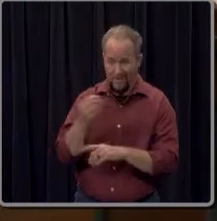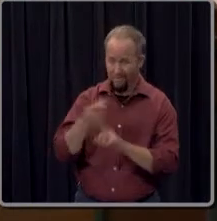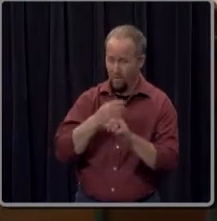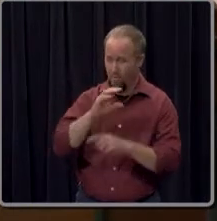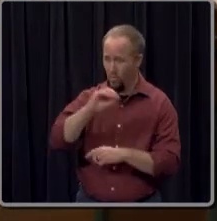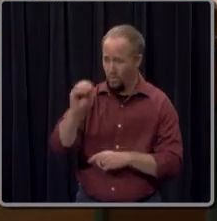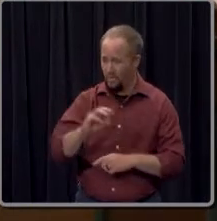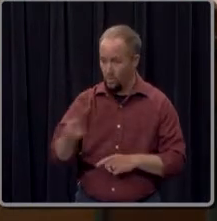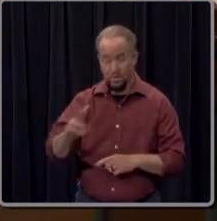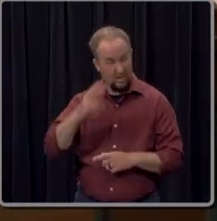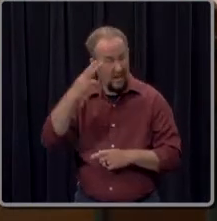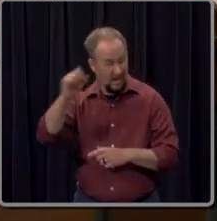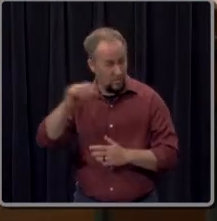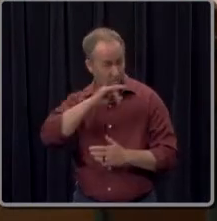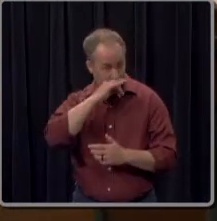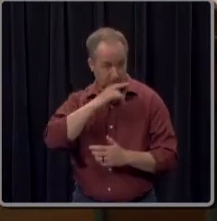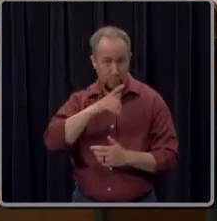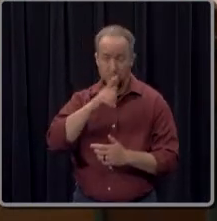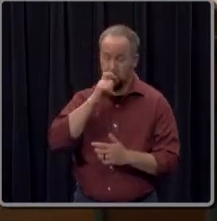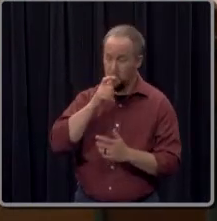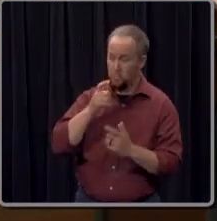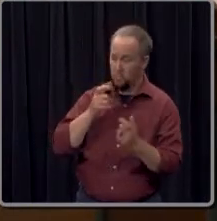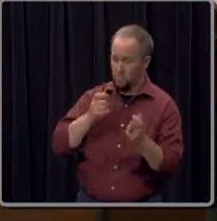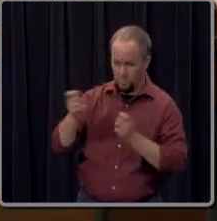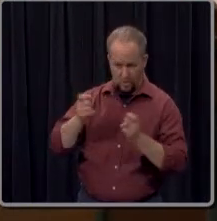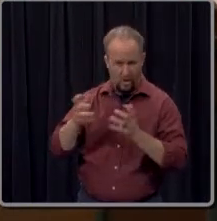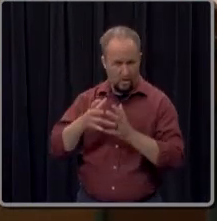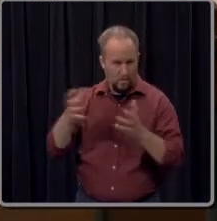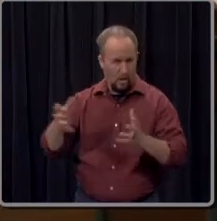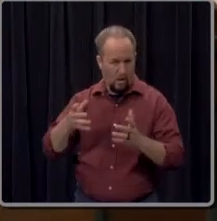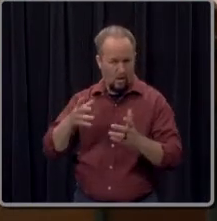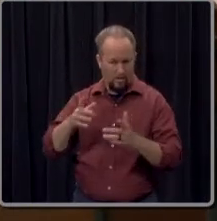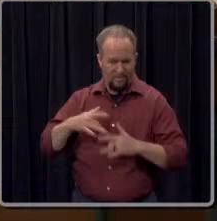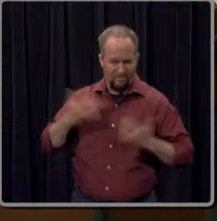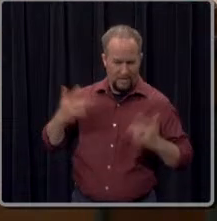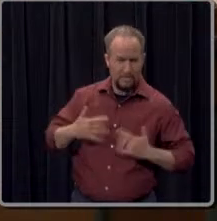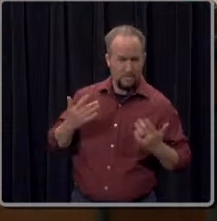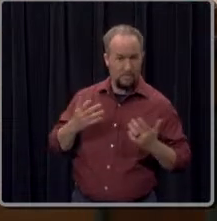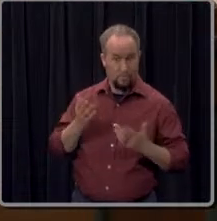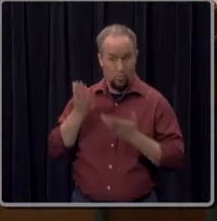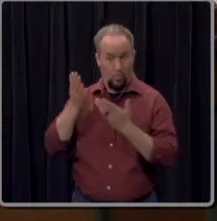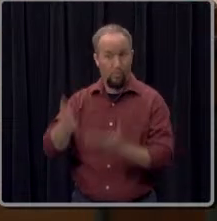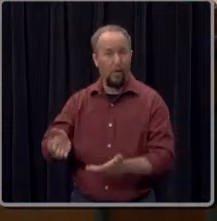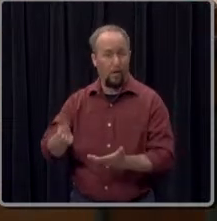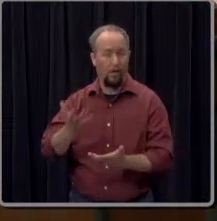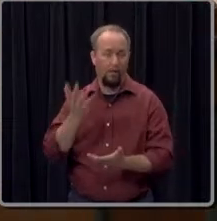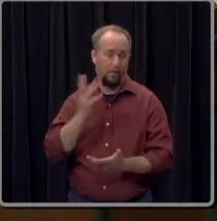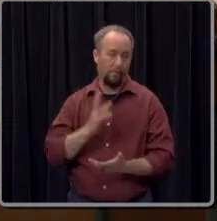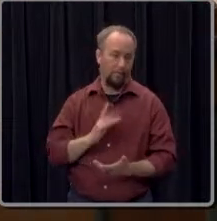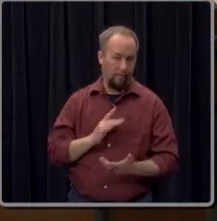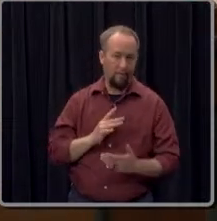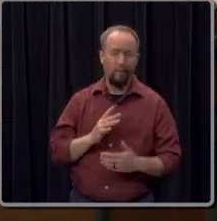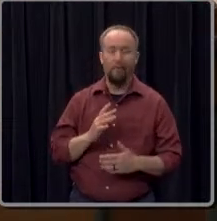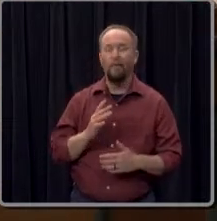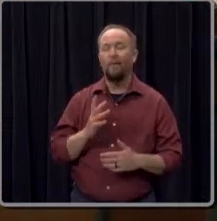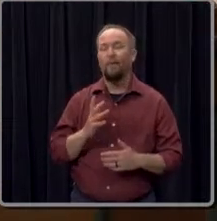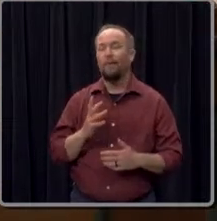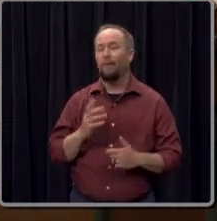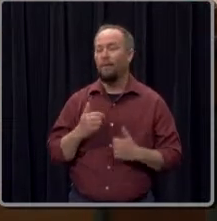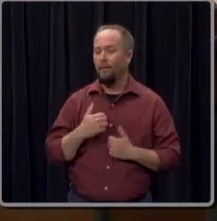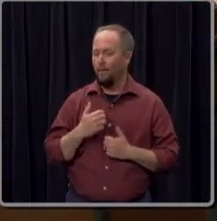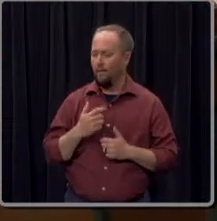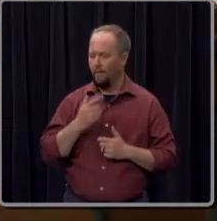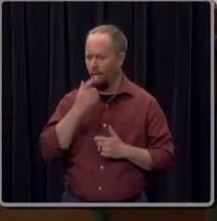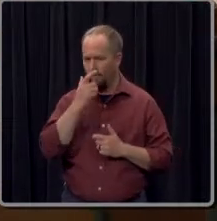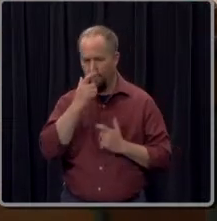high school kids who ran a lot of that events and who were there. And I watched